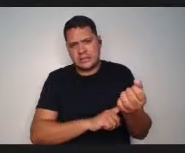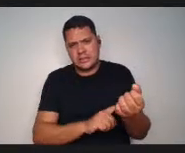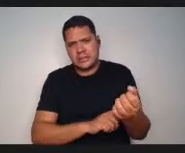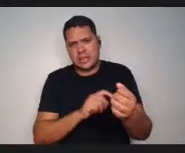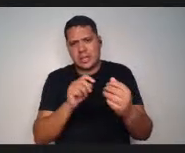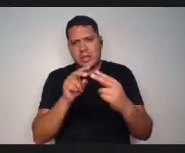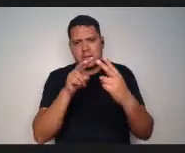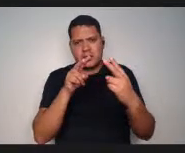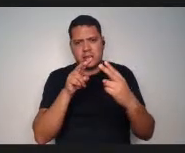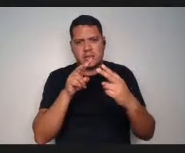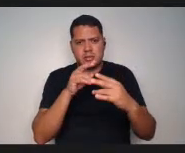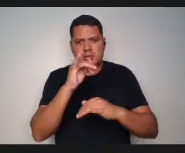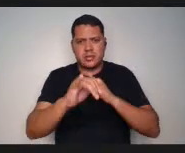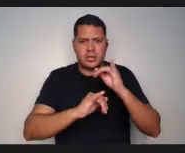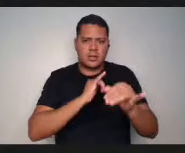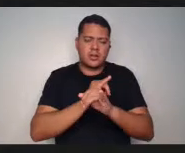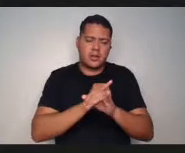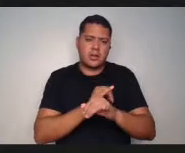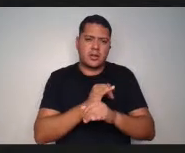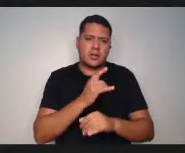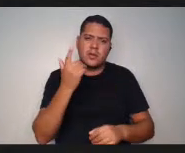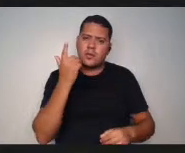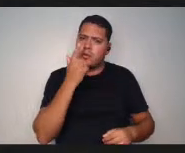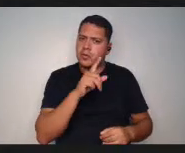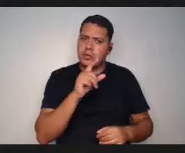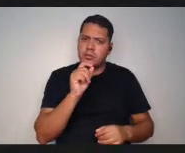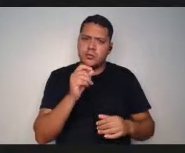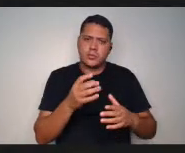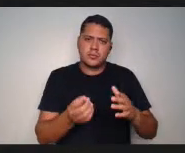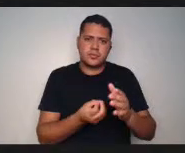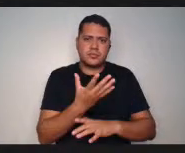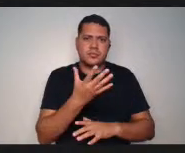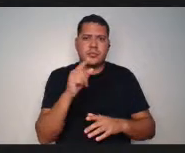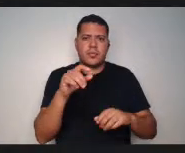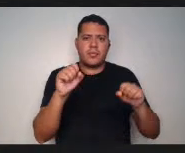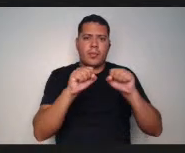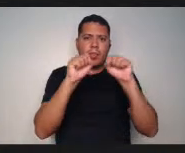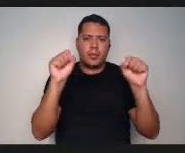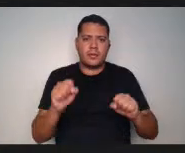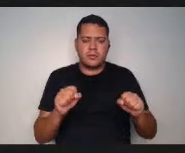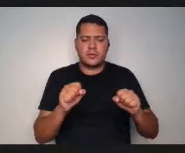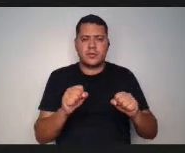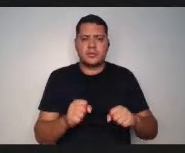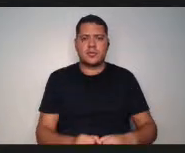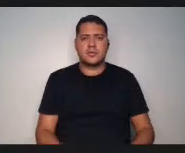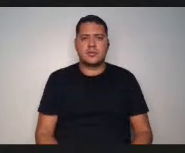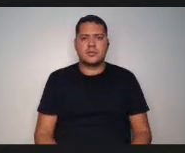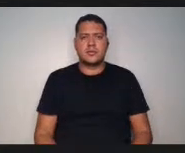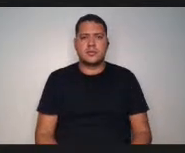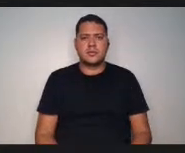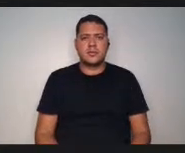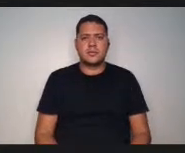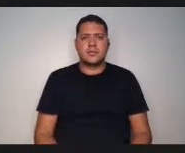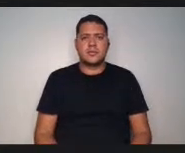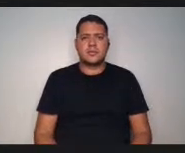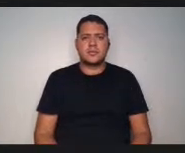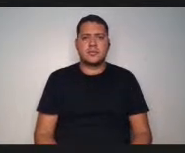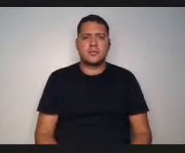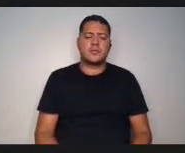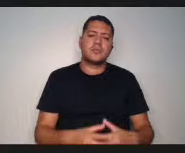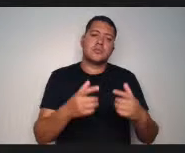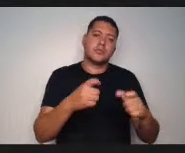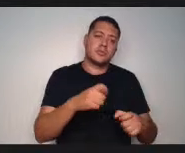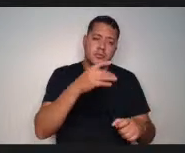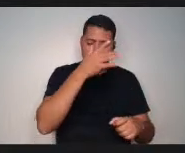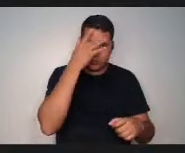able to create the system that allows individuals to take an online survey individually, and also for